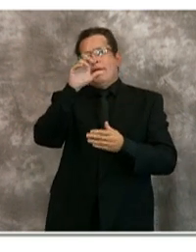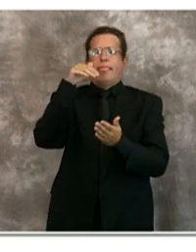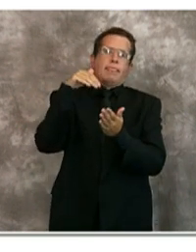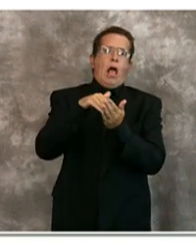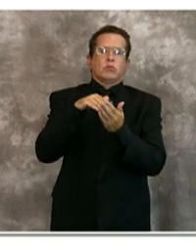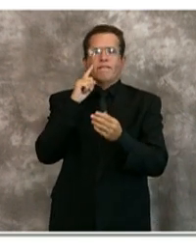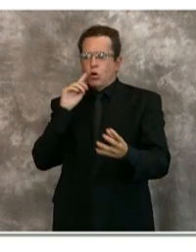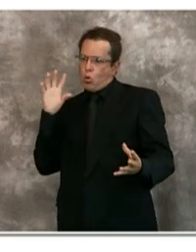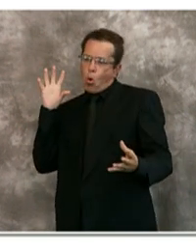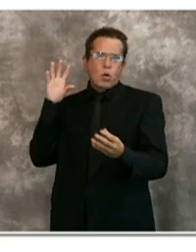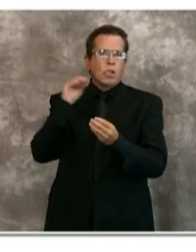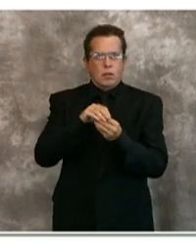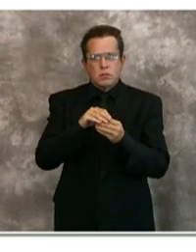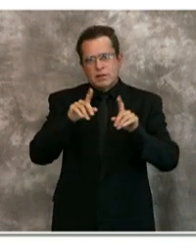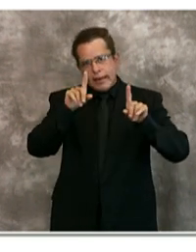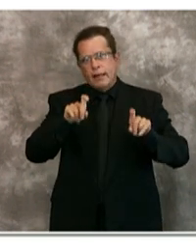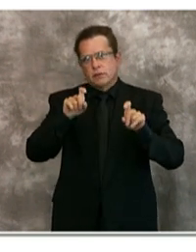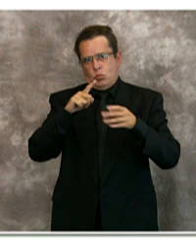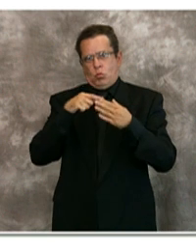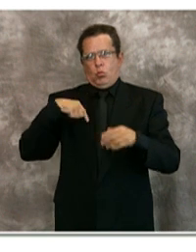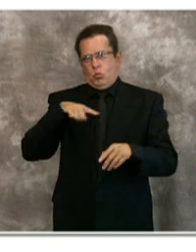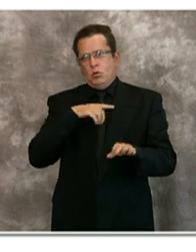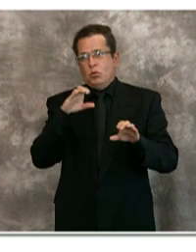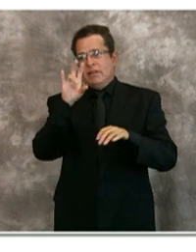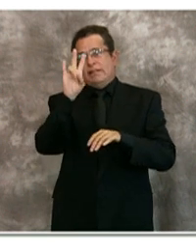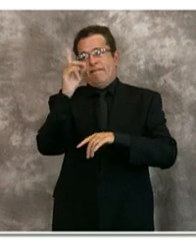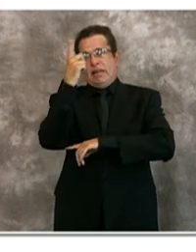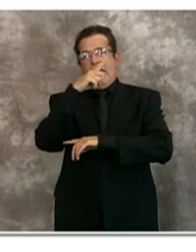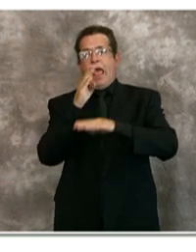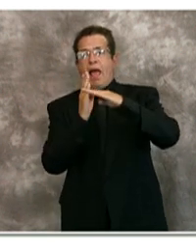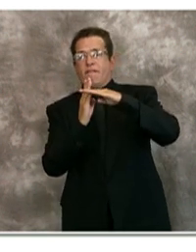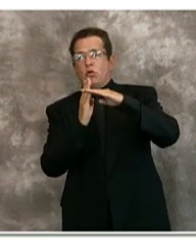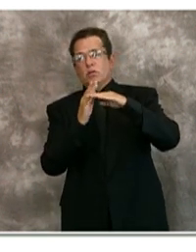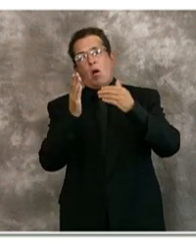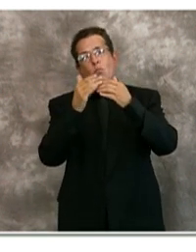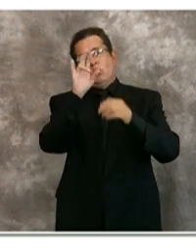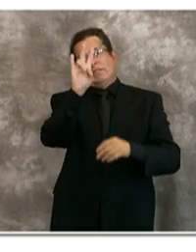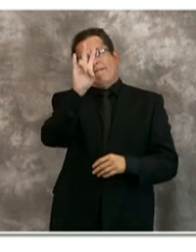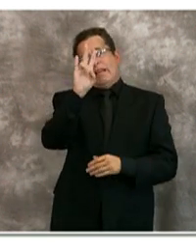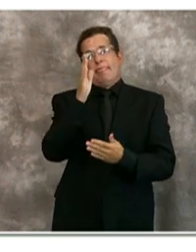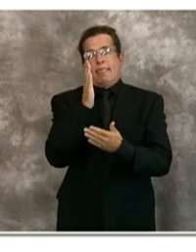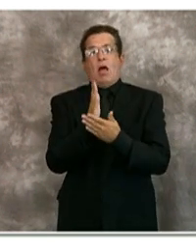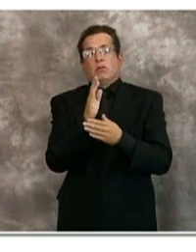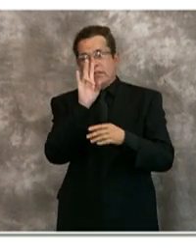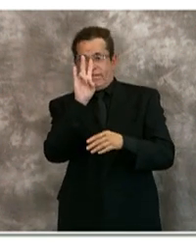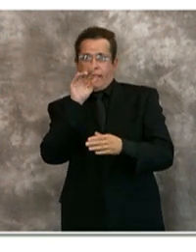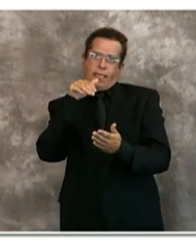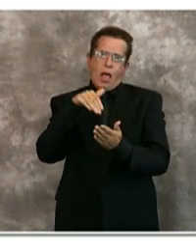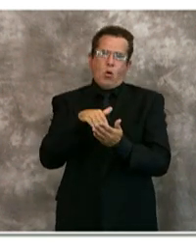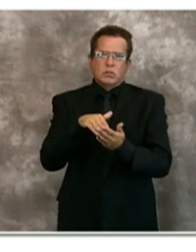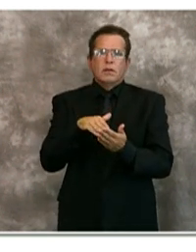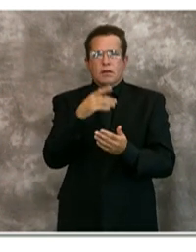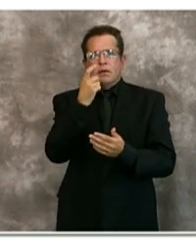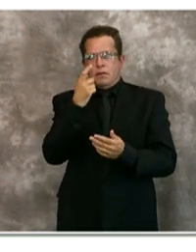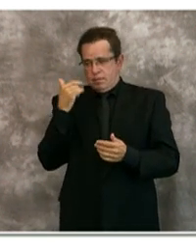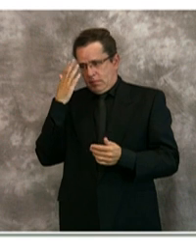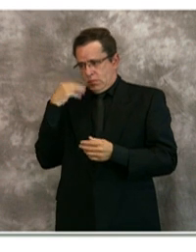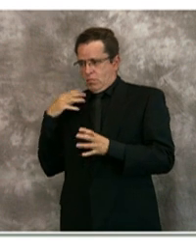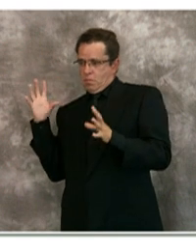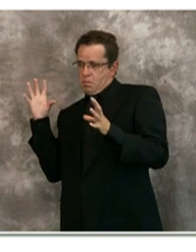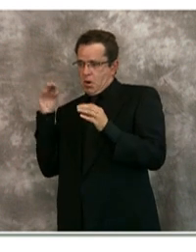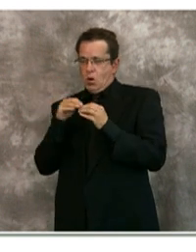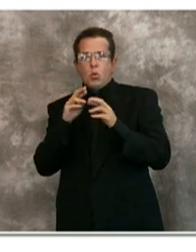mark for the totality of what we're doing. You will see our 7-day average there at over 7,000. Again, slightly inflated because of some of the batching, but we are